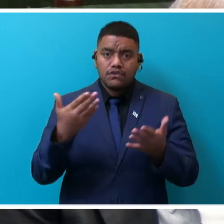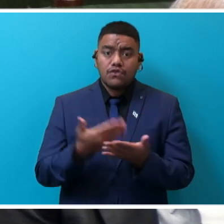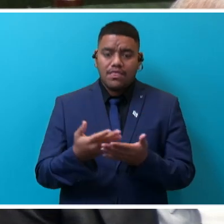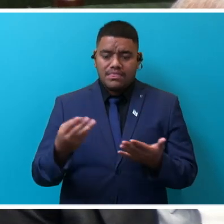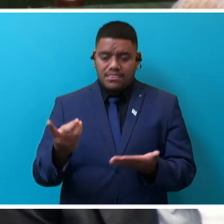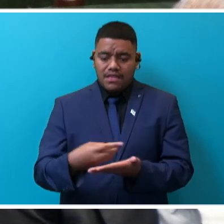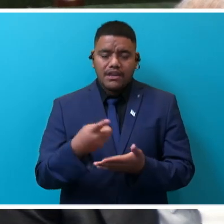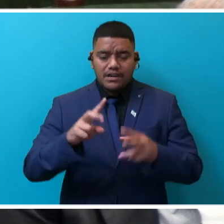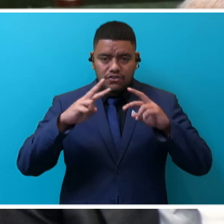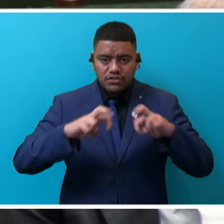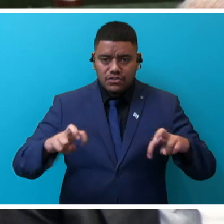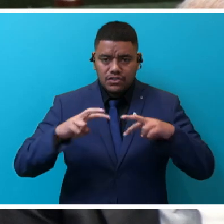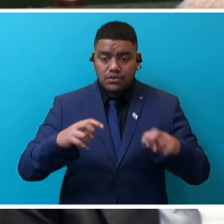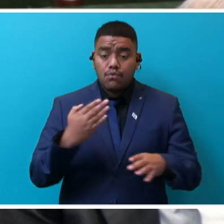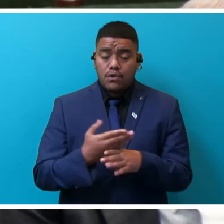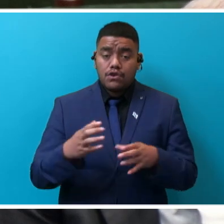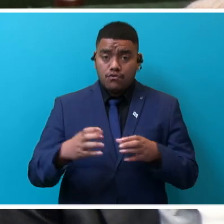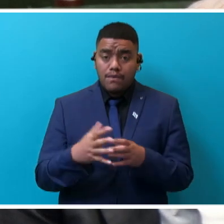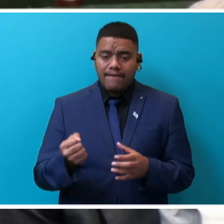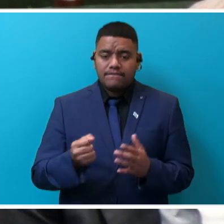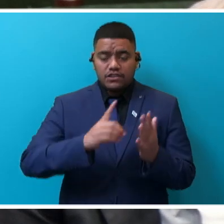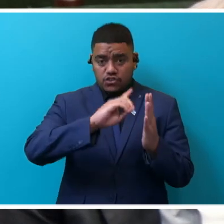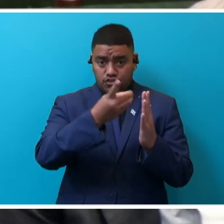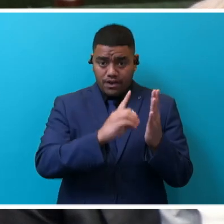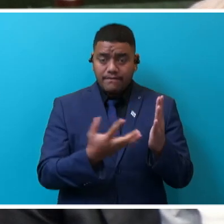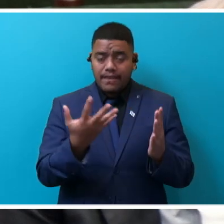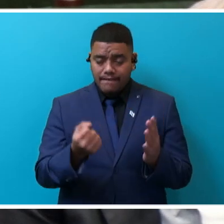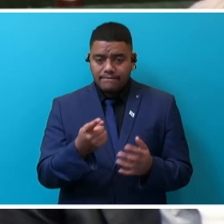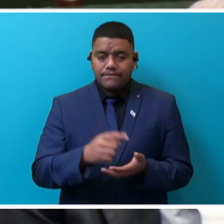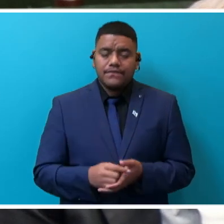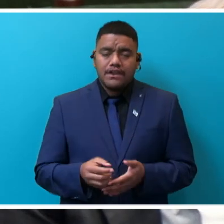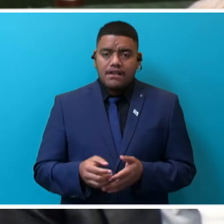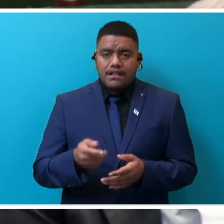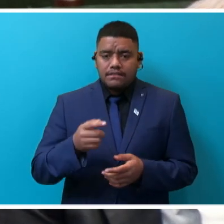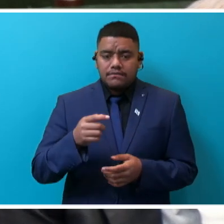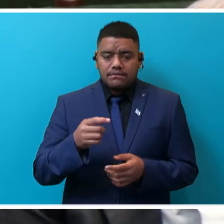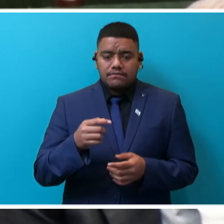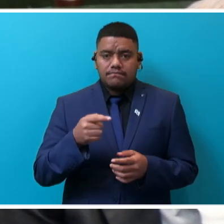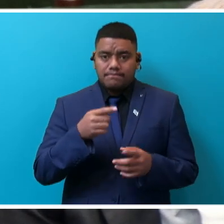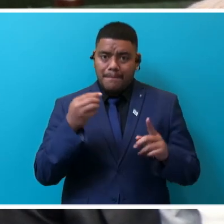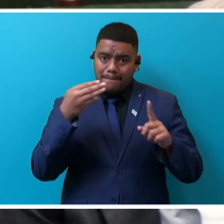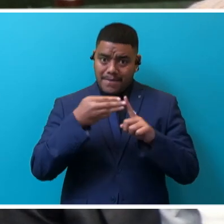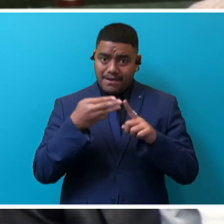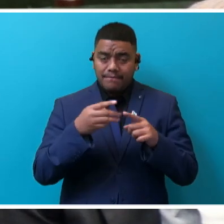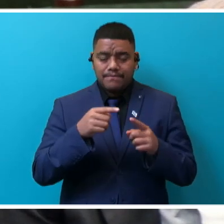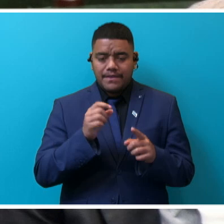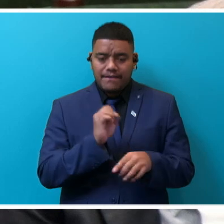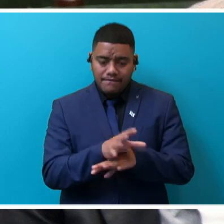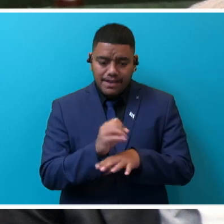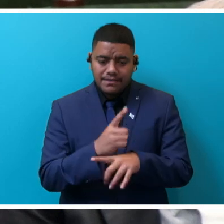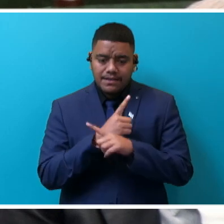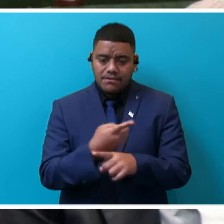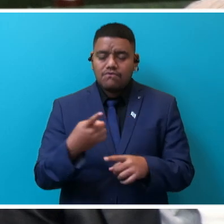research. The working group has a draft terms of reference which outlines its key objectives that includes providing advice and guidance to